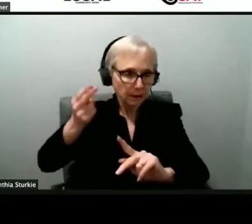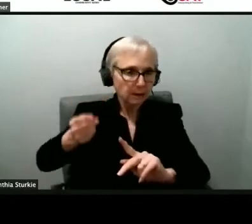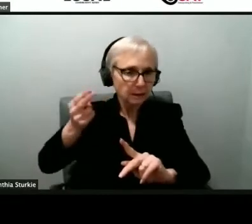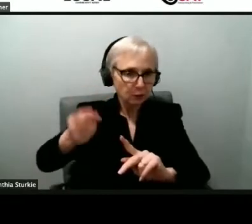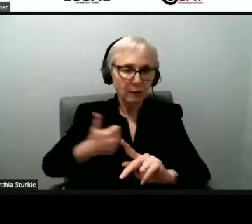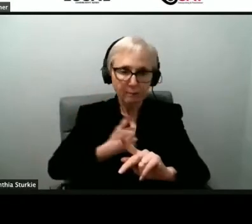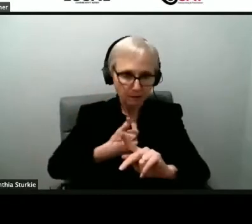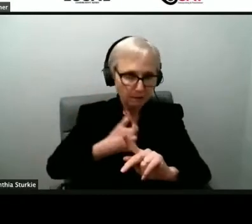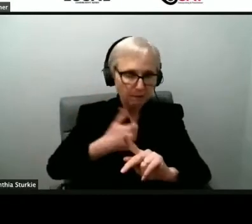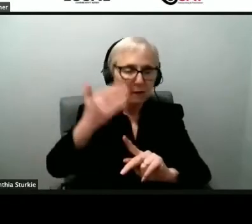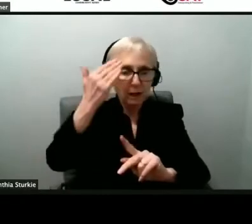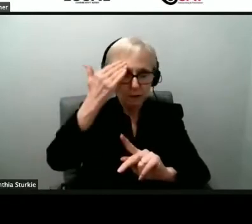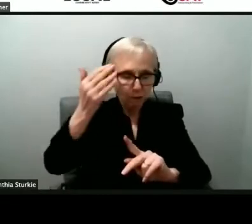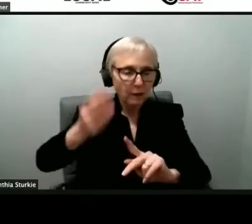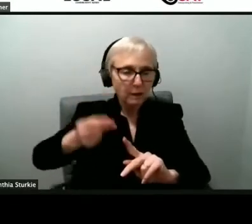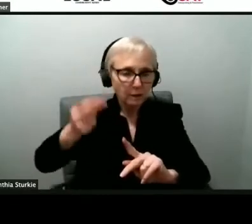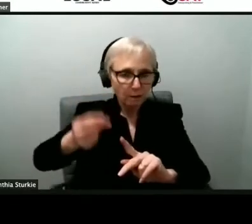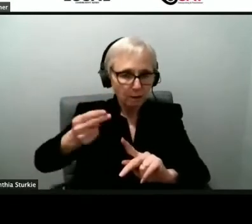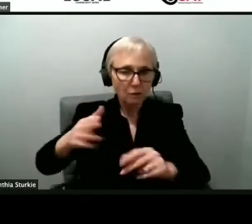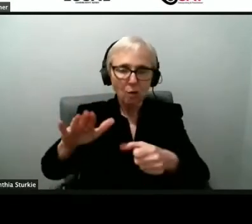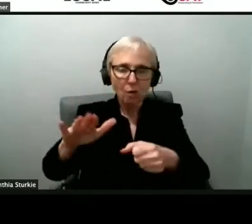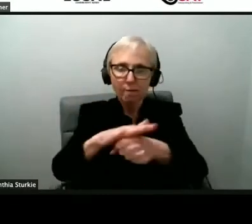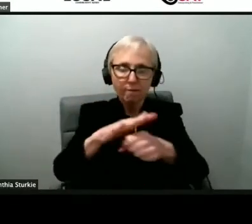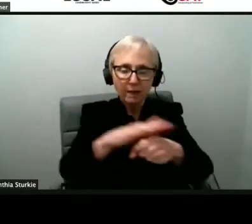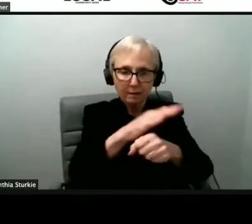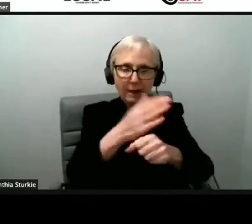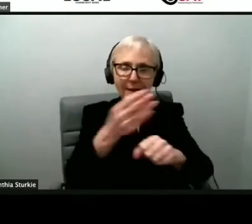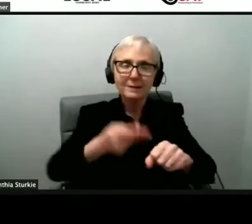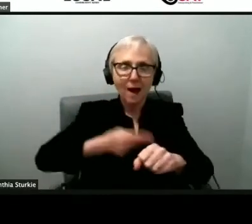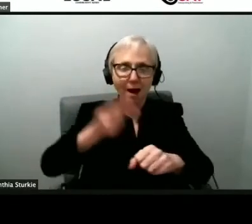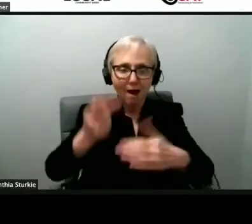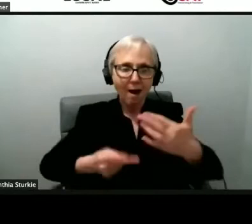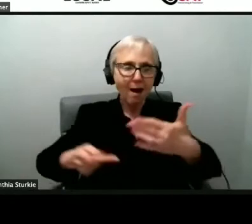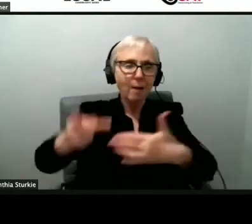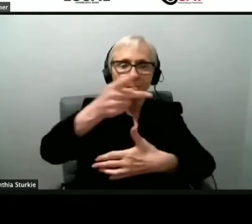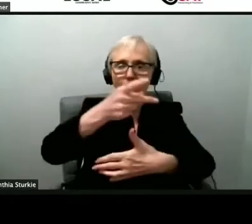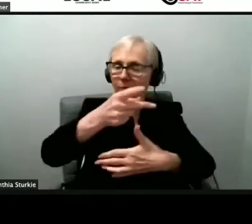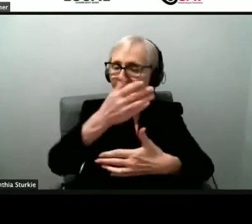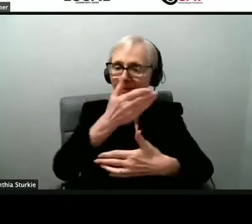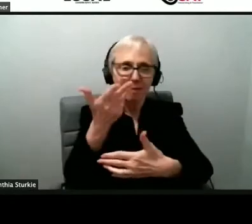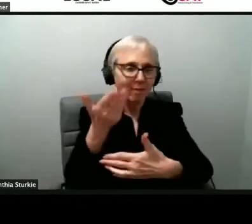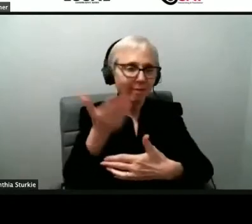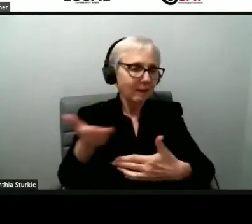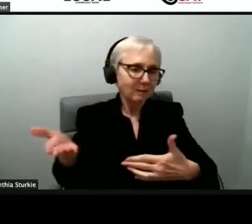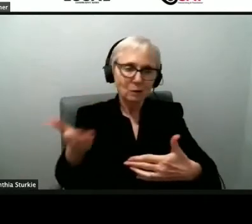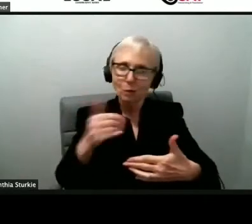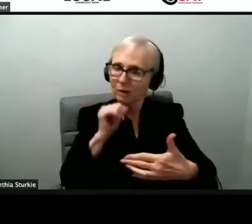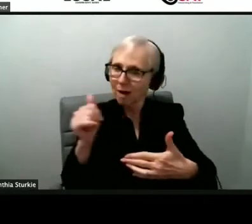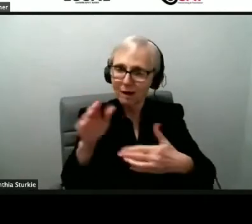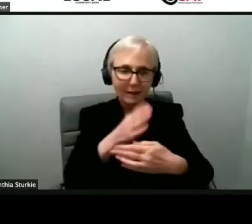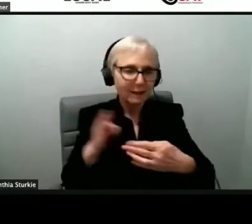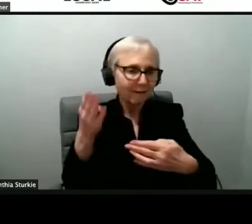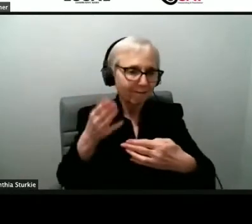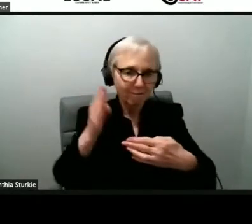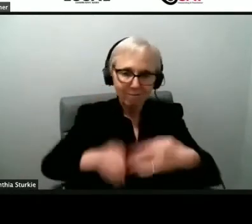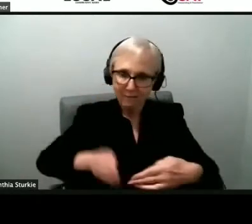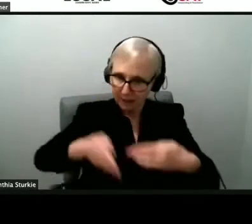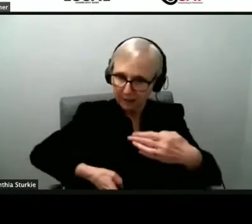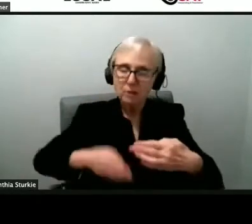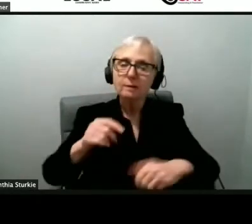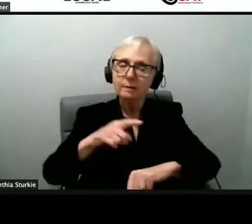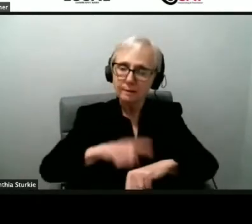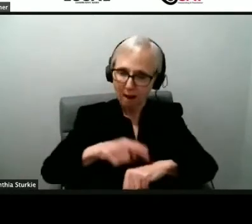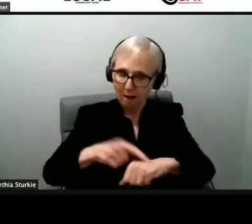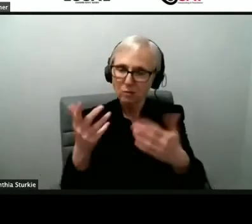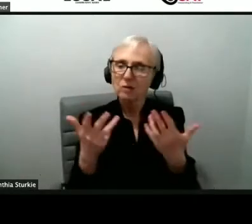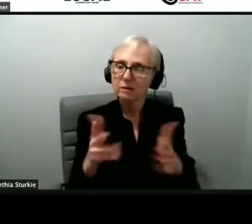you know, fulfilling those positions is high priority. Stuff wasn't getting done. It's time to get them done. Thank you.